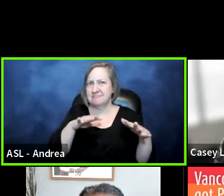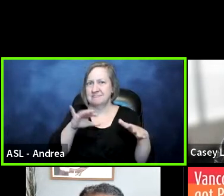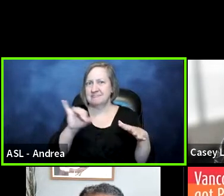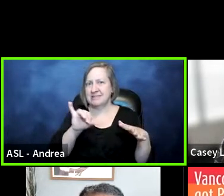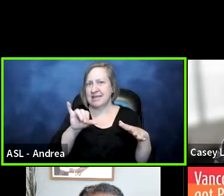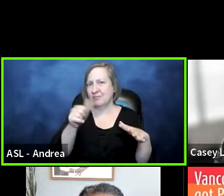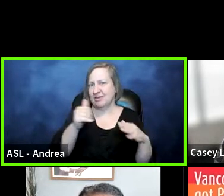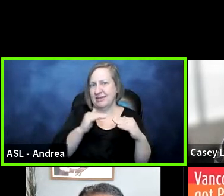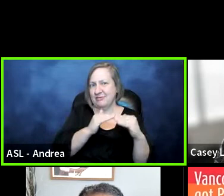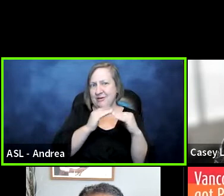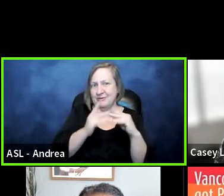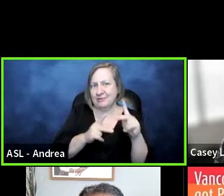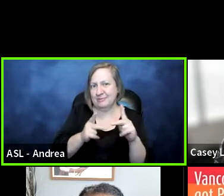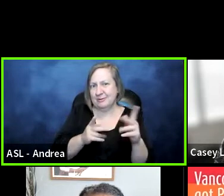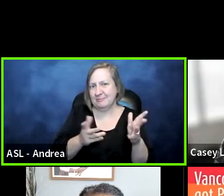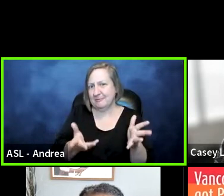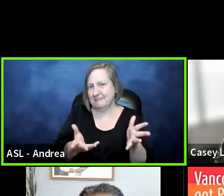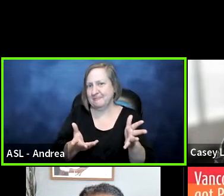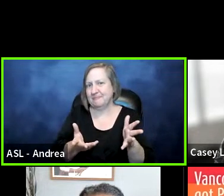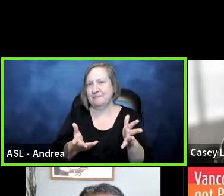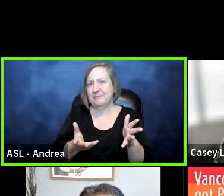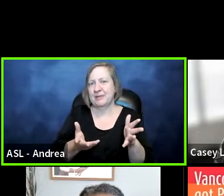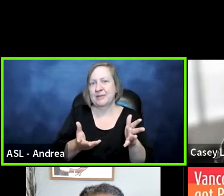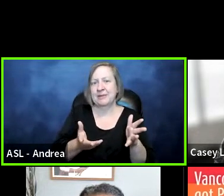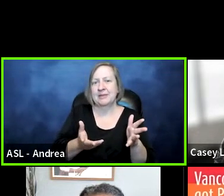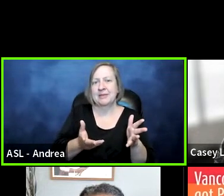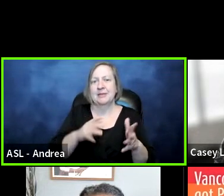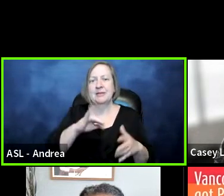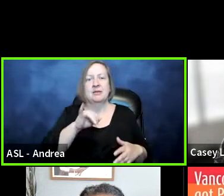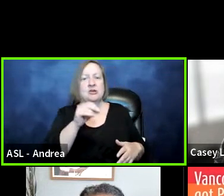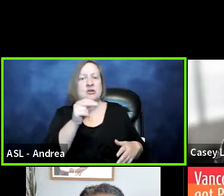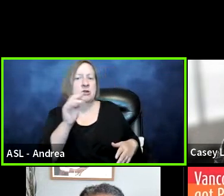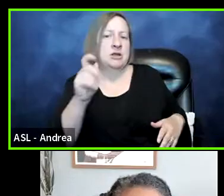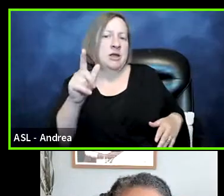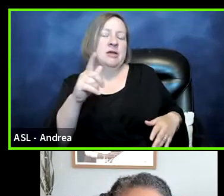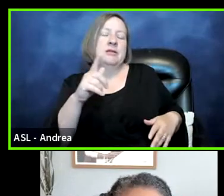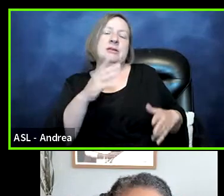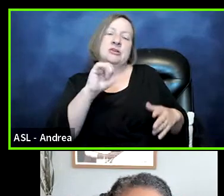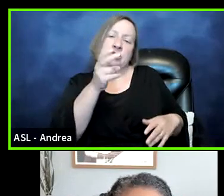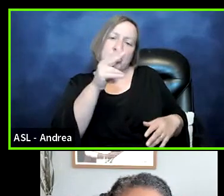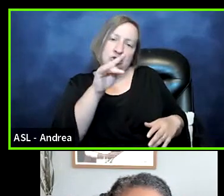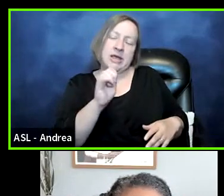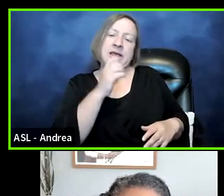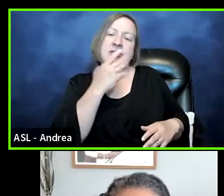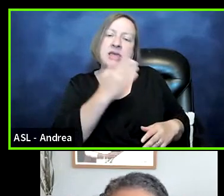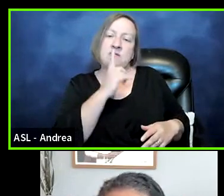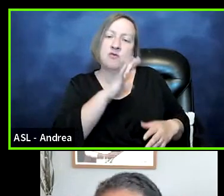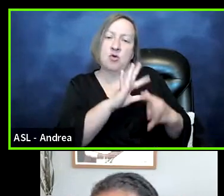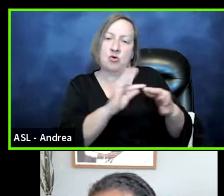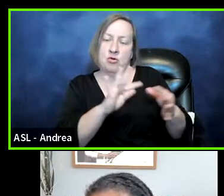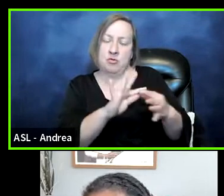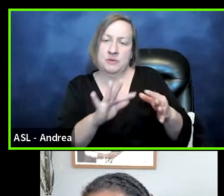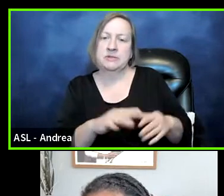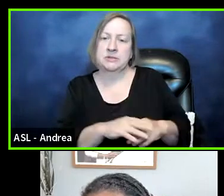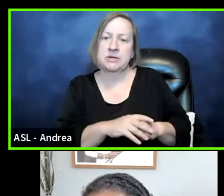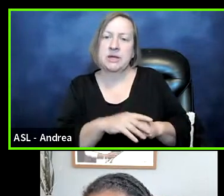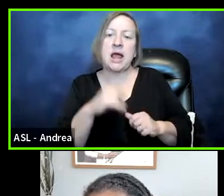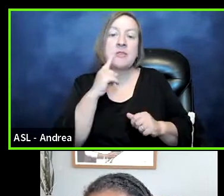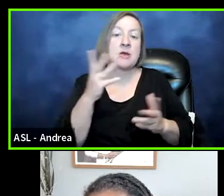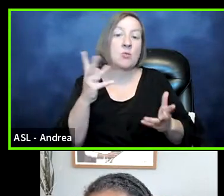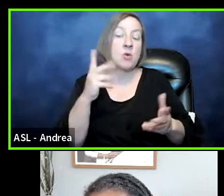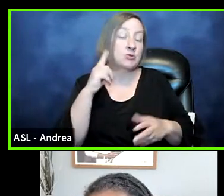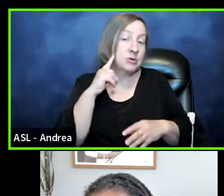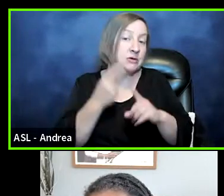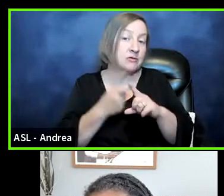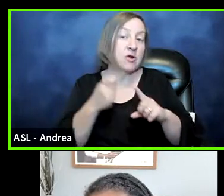are. Yeah, maybe I'll lean in here. Shane, appreciate those comments. I think what you're hearing from